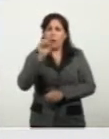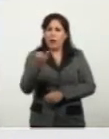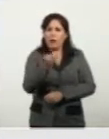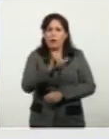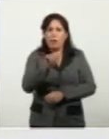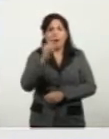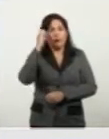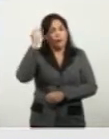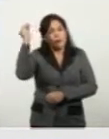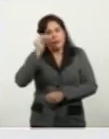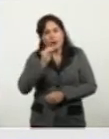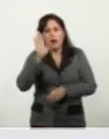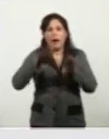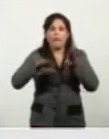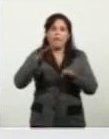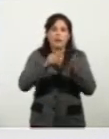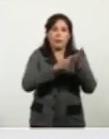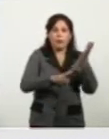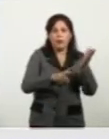And of them,